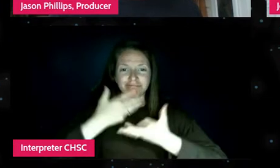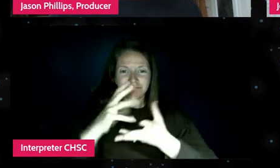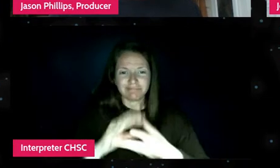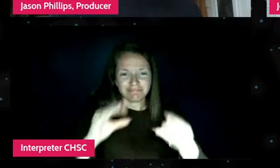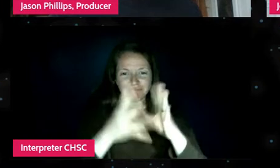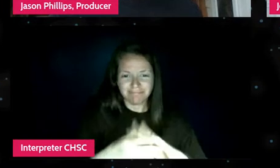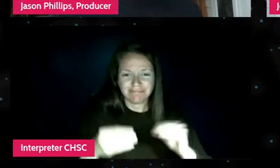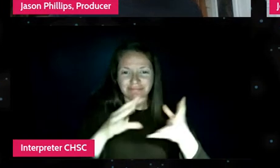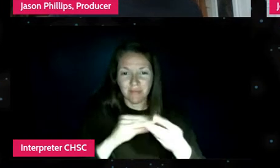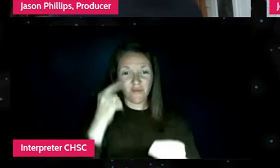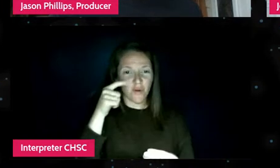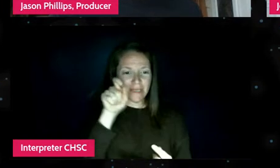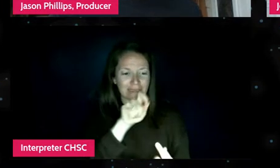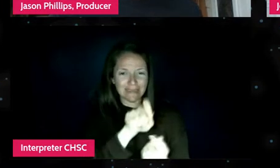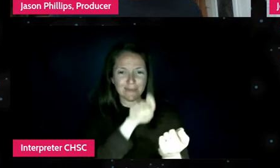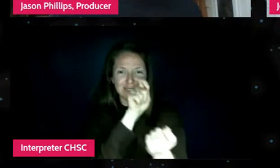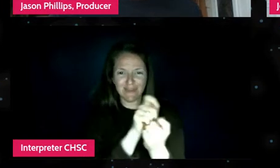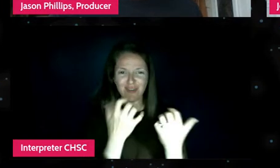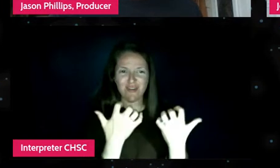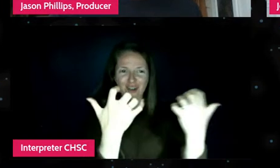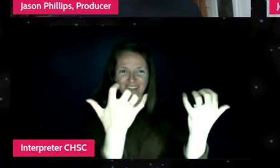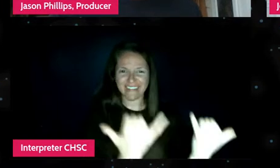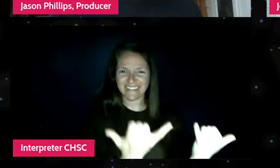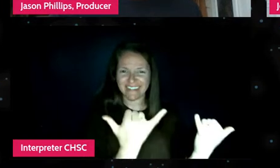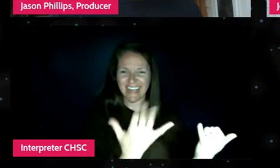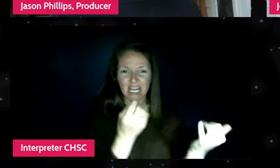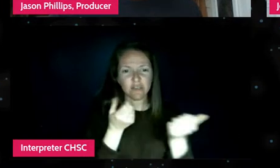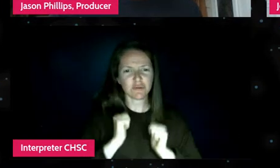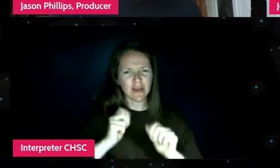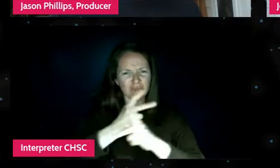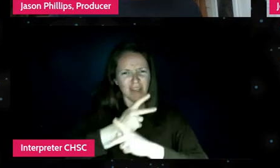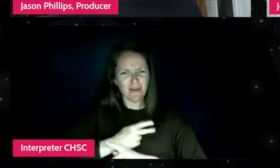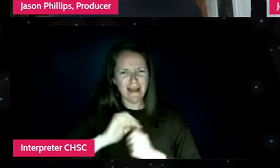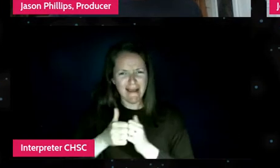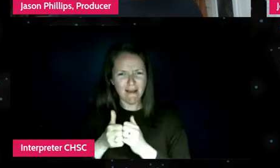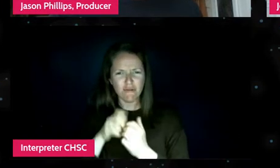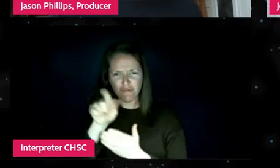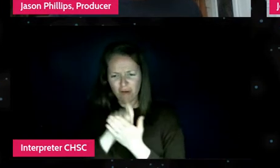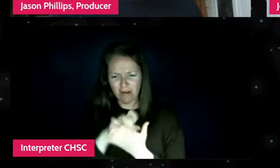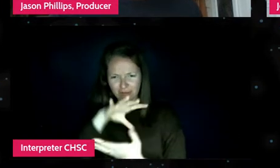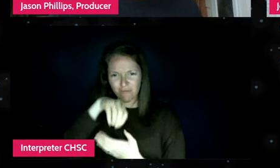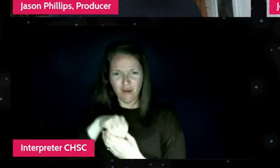this specific audience, you know, and trying to figure out a right rhythm to the script.